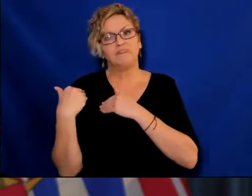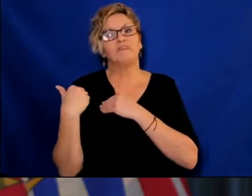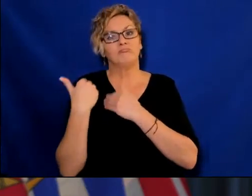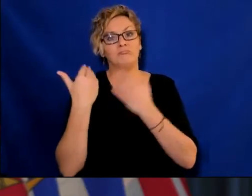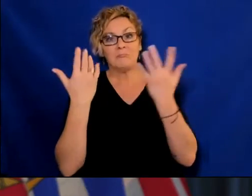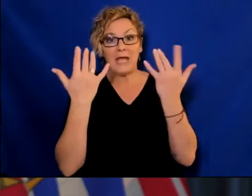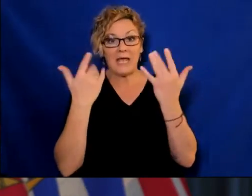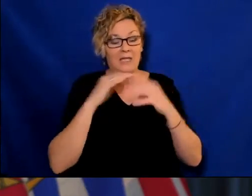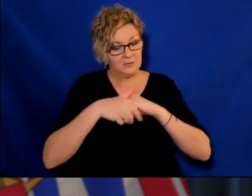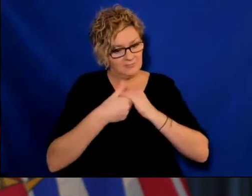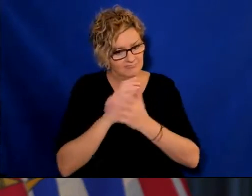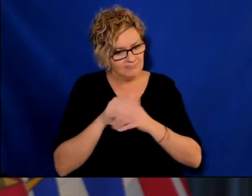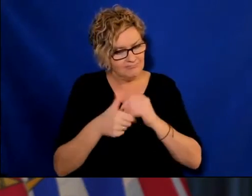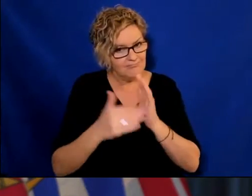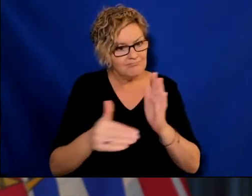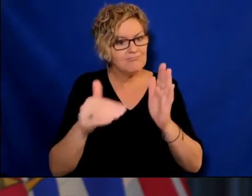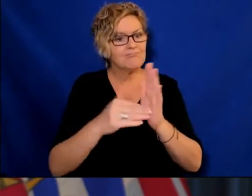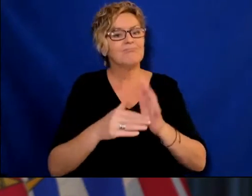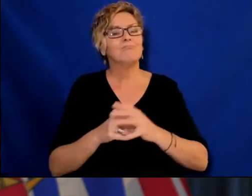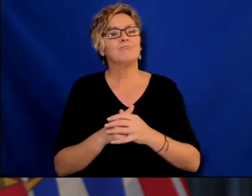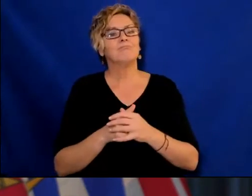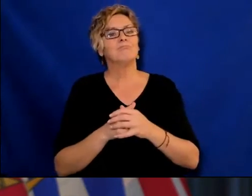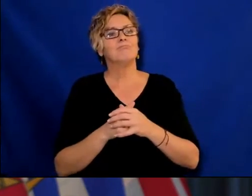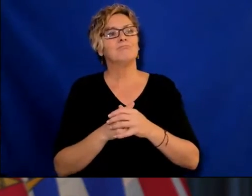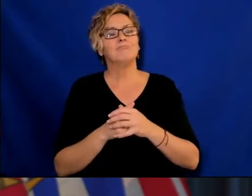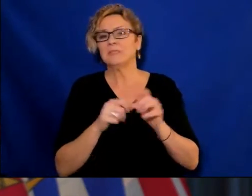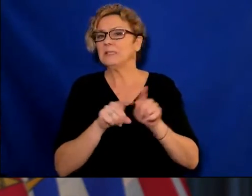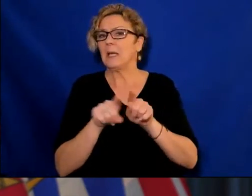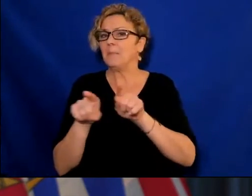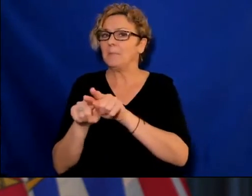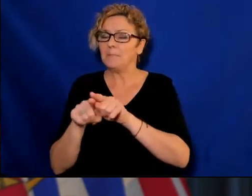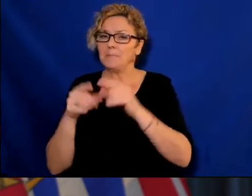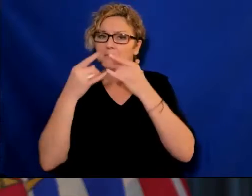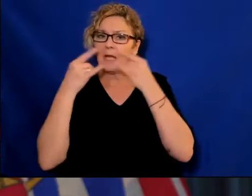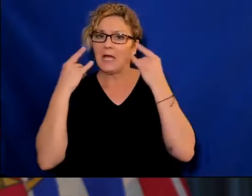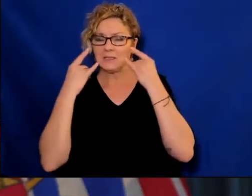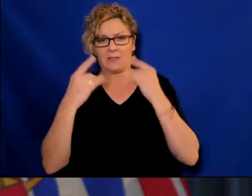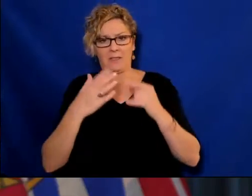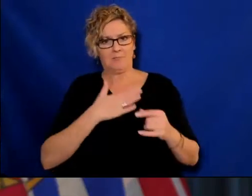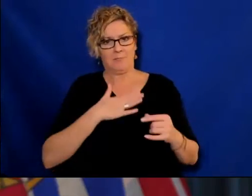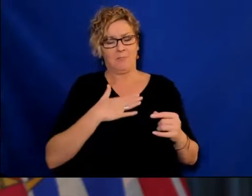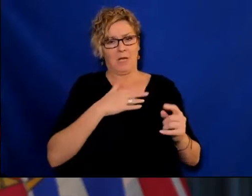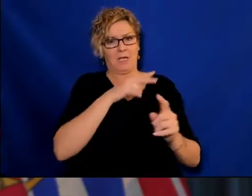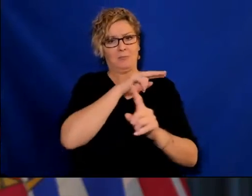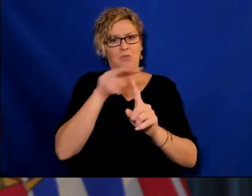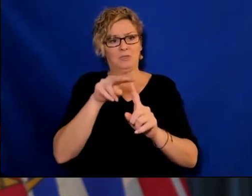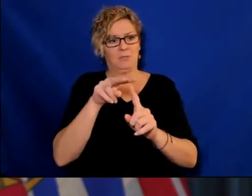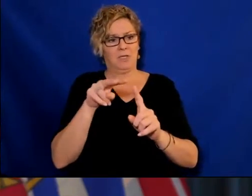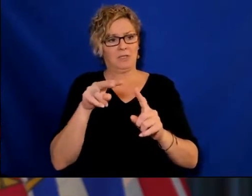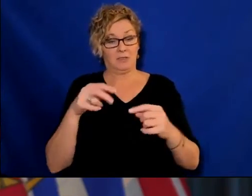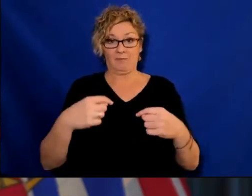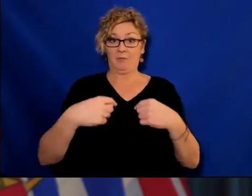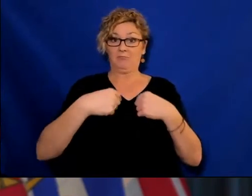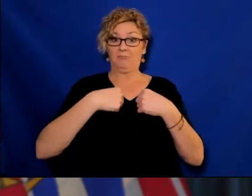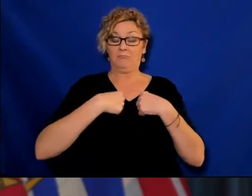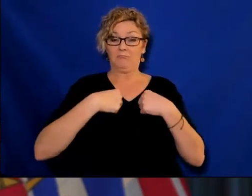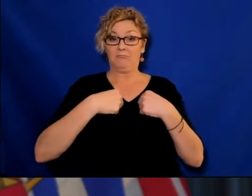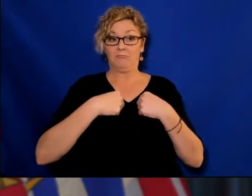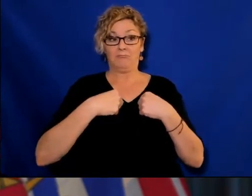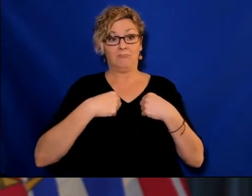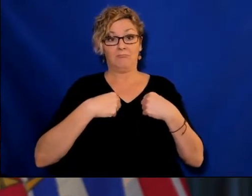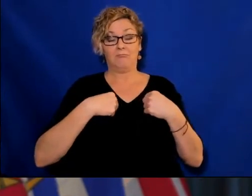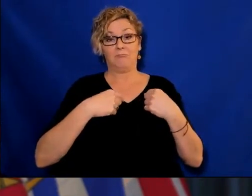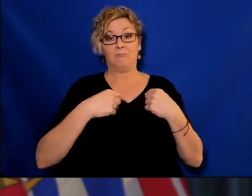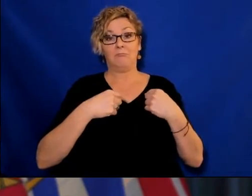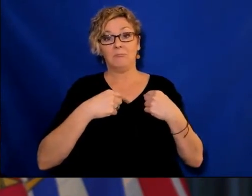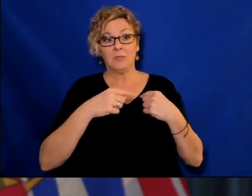taking from a provincial level. It's not us, it's not me who can find somebody. That's not what's going to